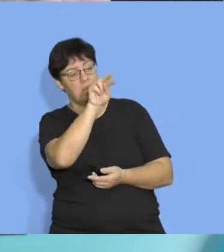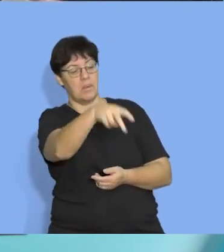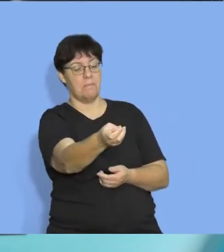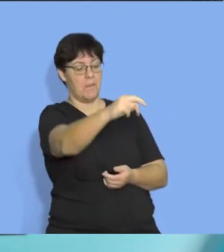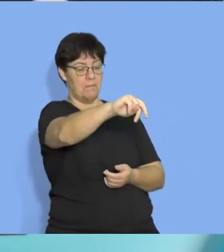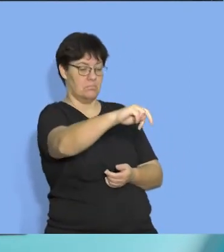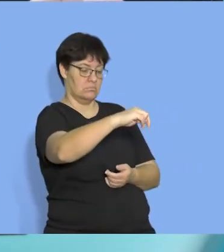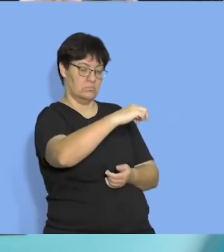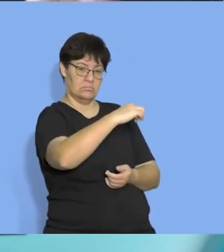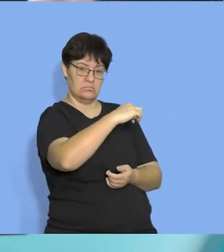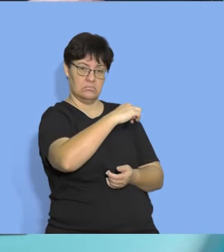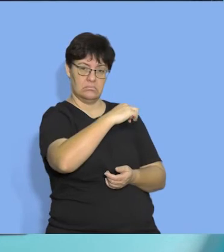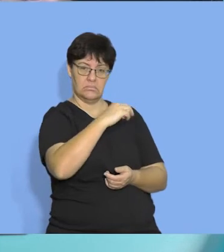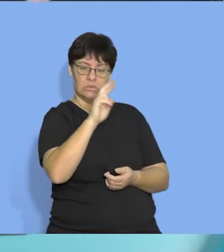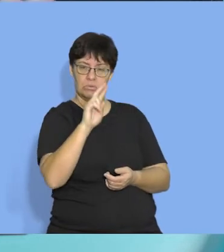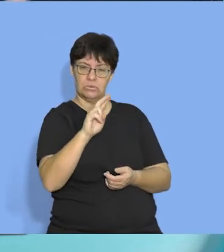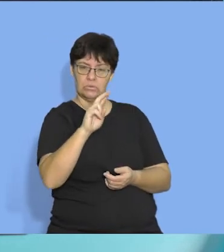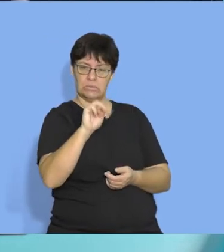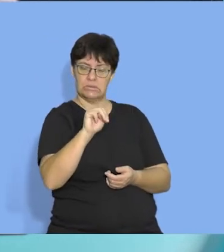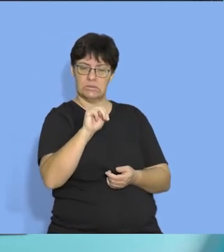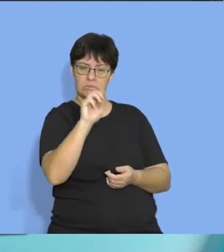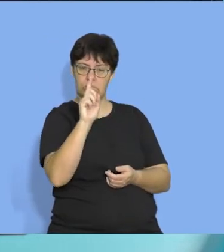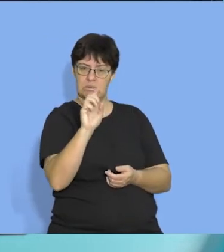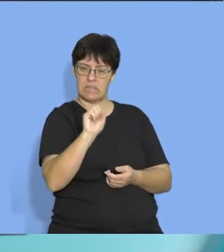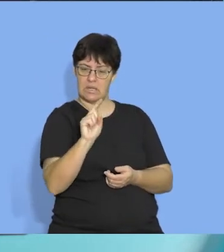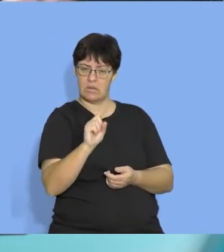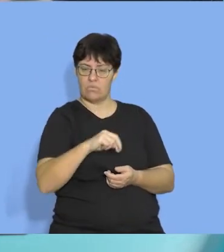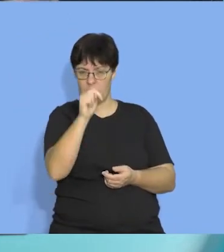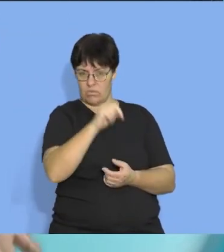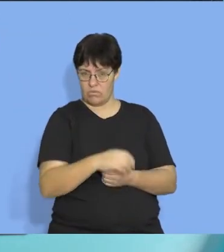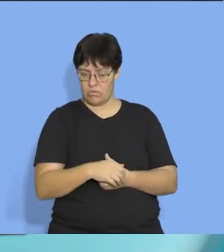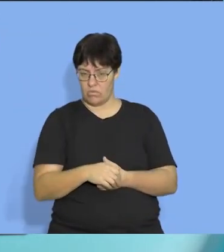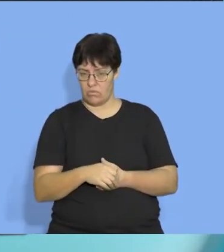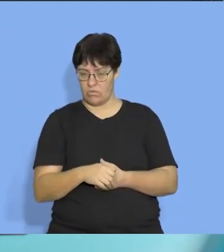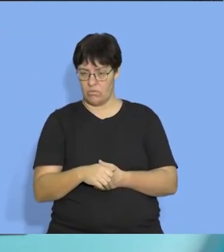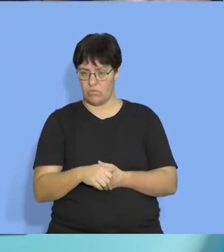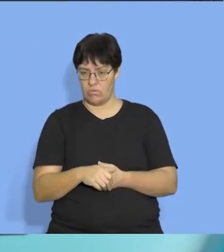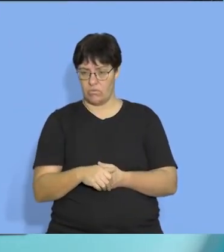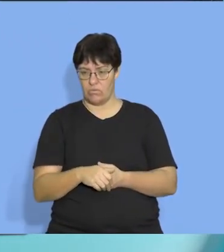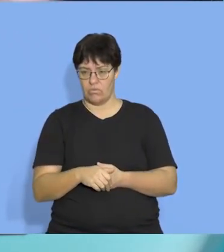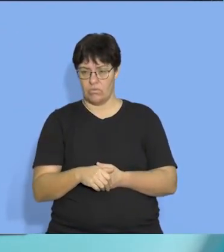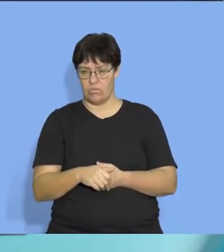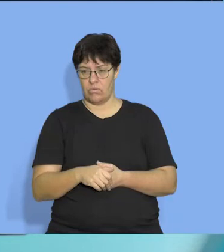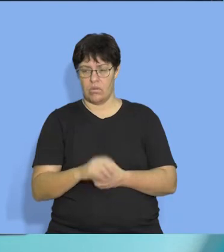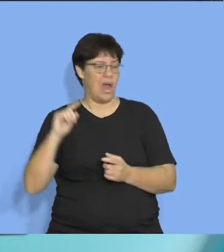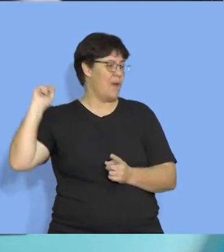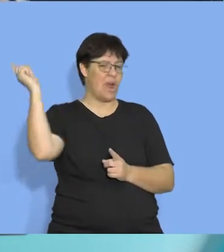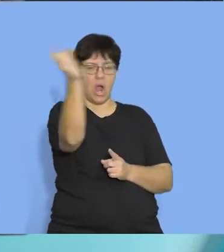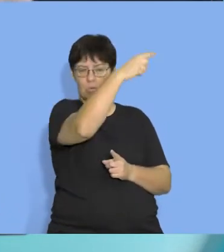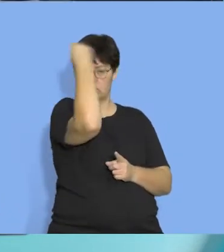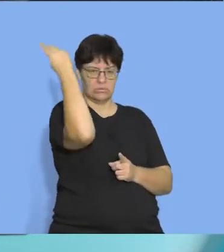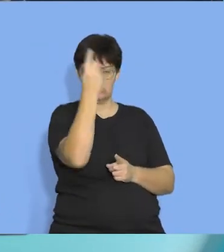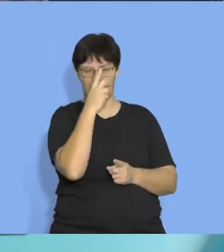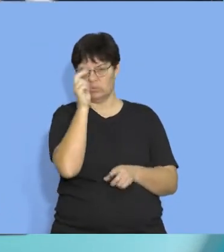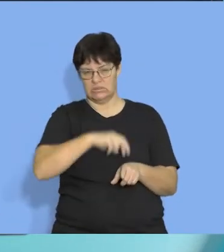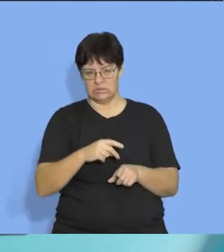would go, you're walking 2 meters per second north relative to the train. Because we're not worried about what's going on around